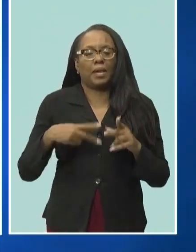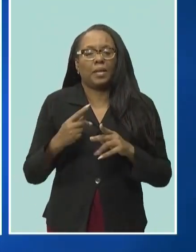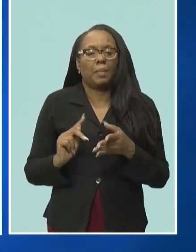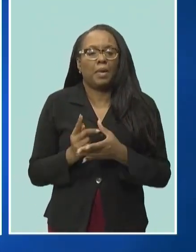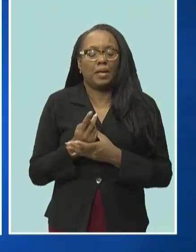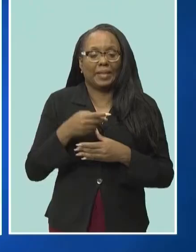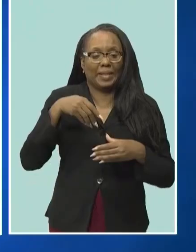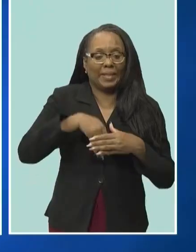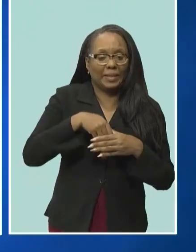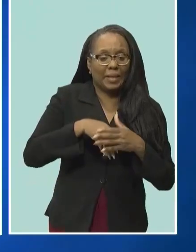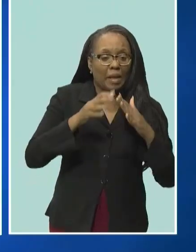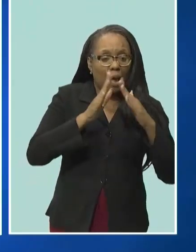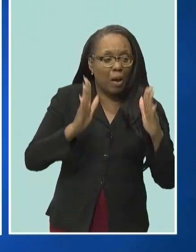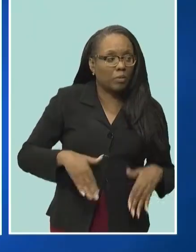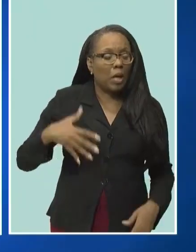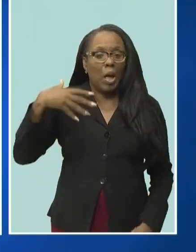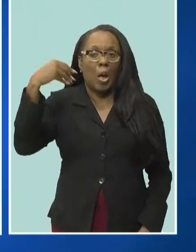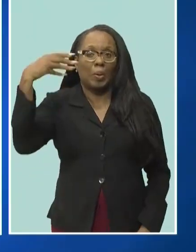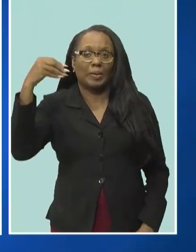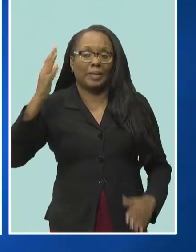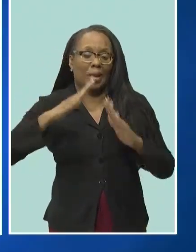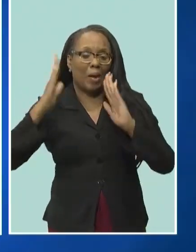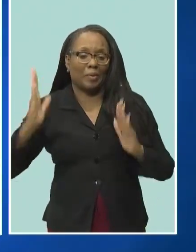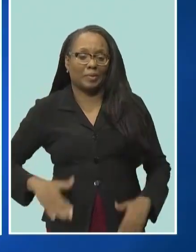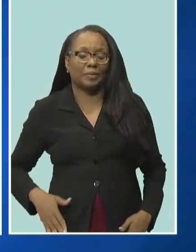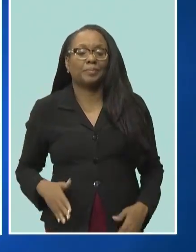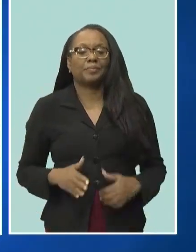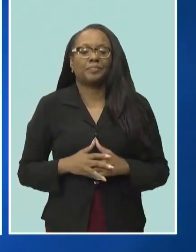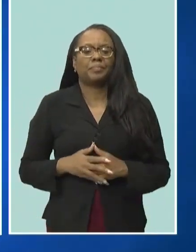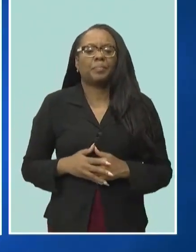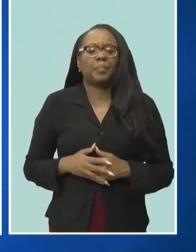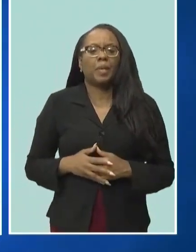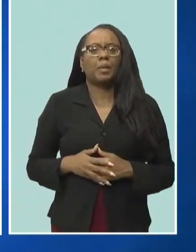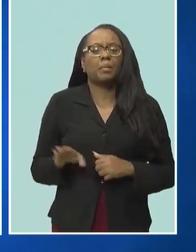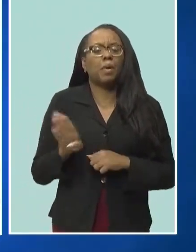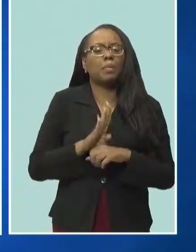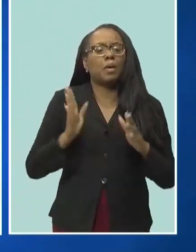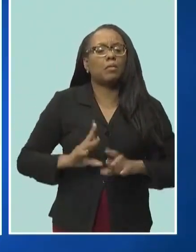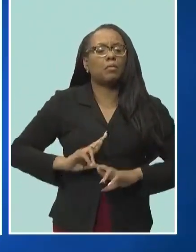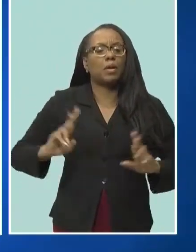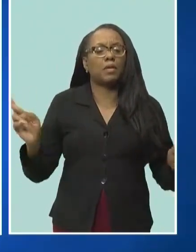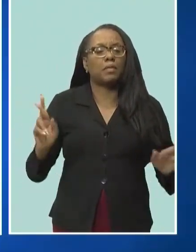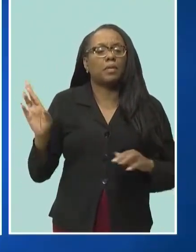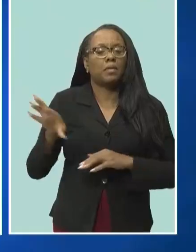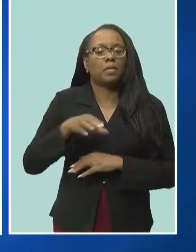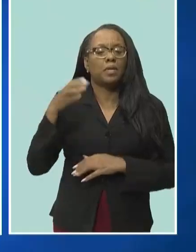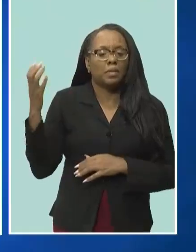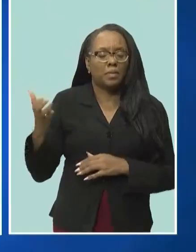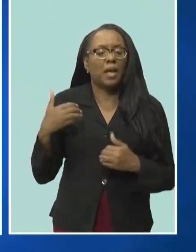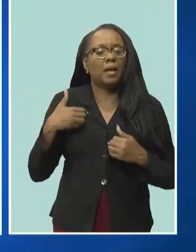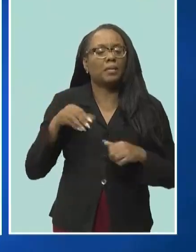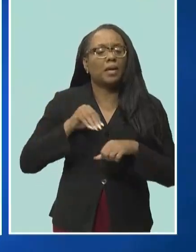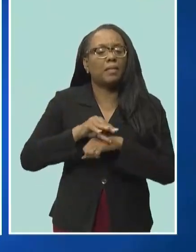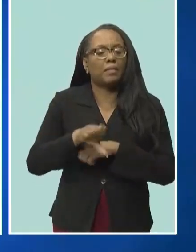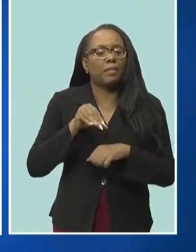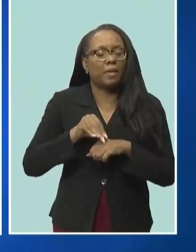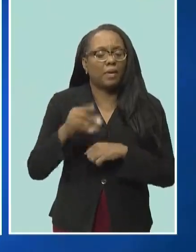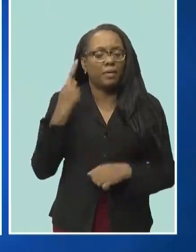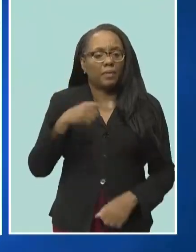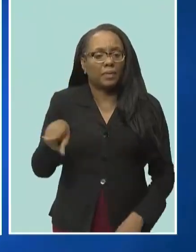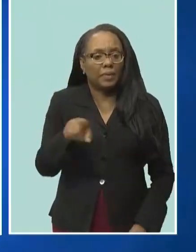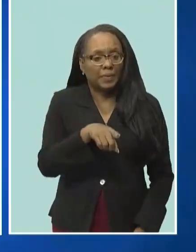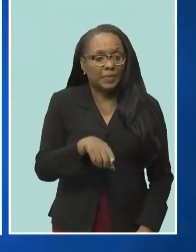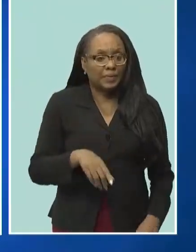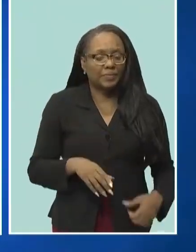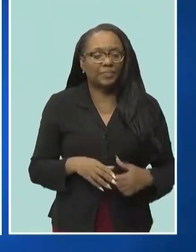all kinds of enthusiasts at every level. As Barbadians prepare for Christmas, the horticulturalist has some advice for the Yuletide